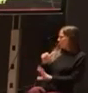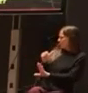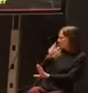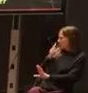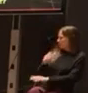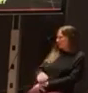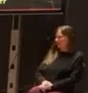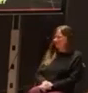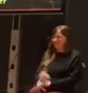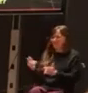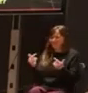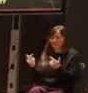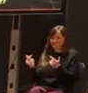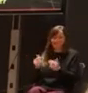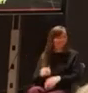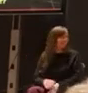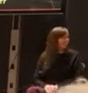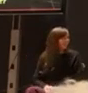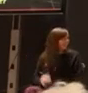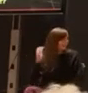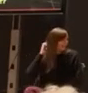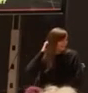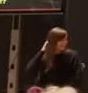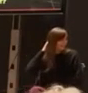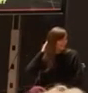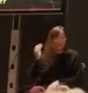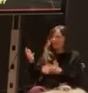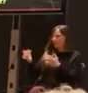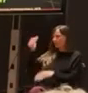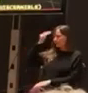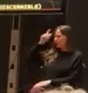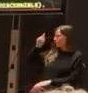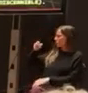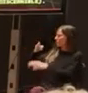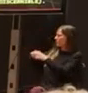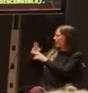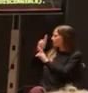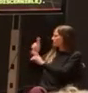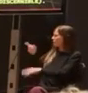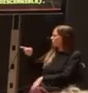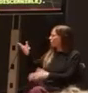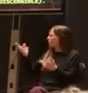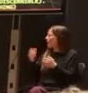What? Bob wants to know what we should name after you.